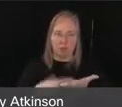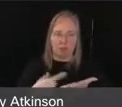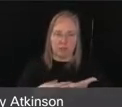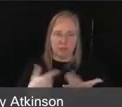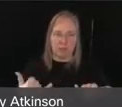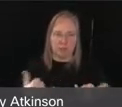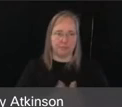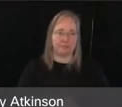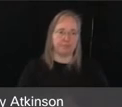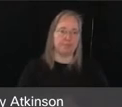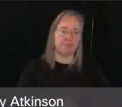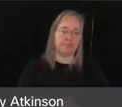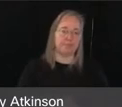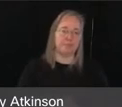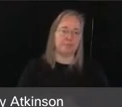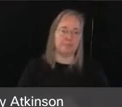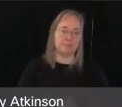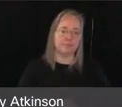all.